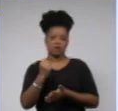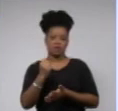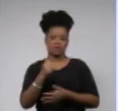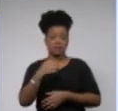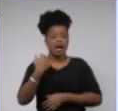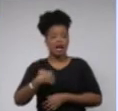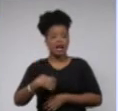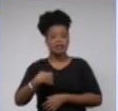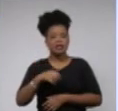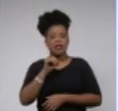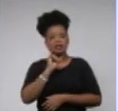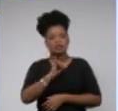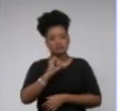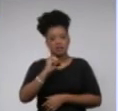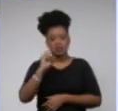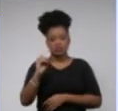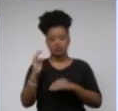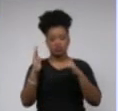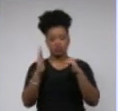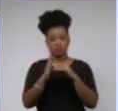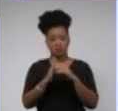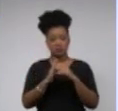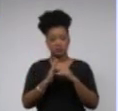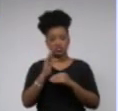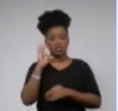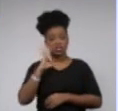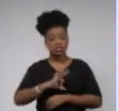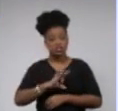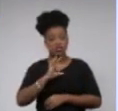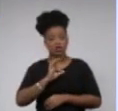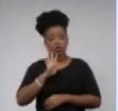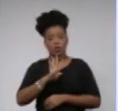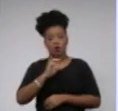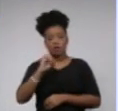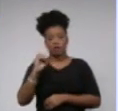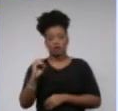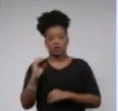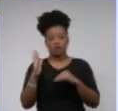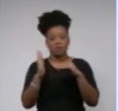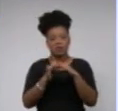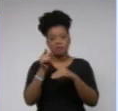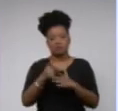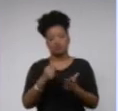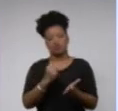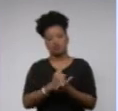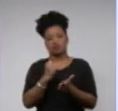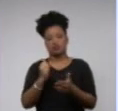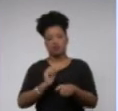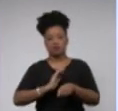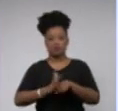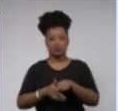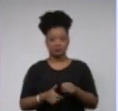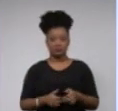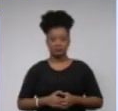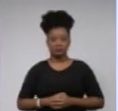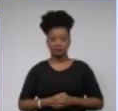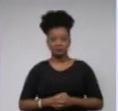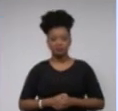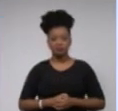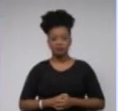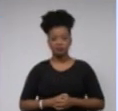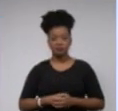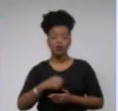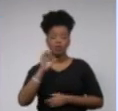8.76%, being these figures the highest rates in the region. Thus, Cuba is placed in the 20th position in the